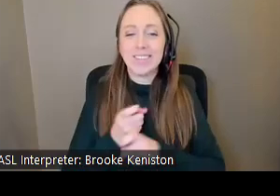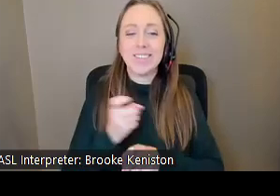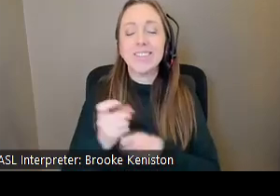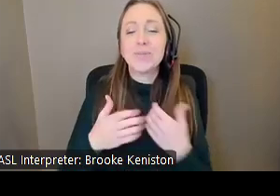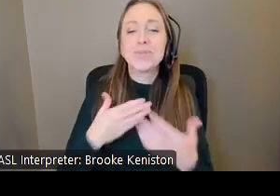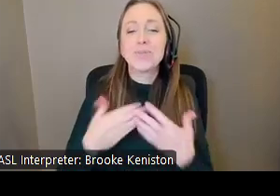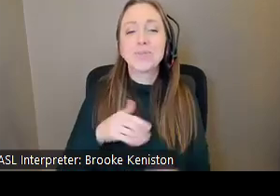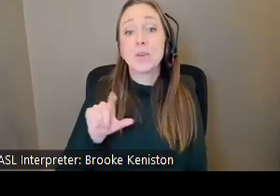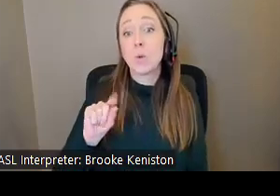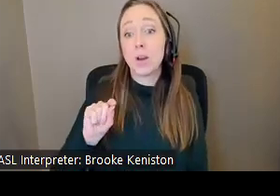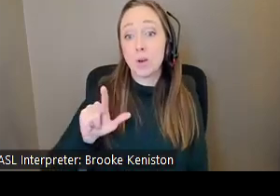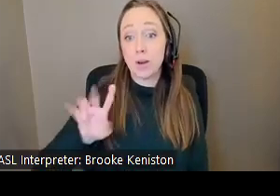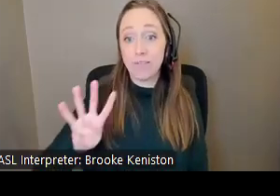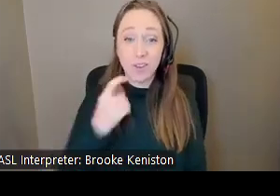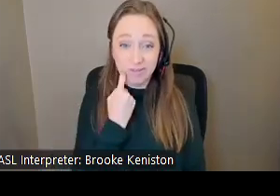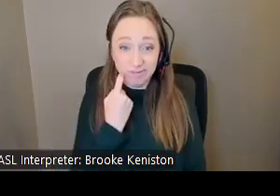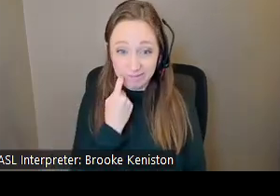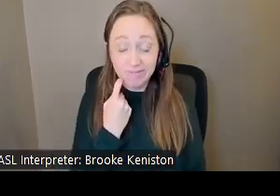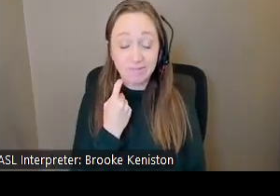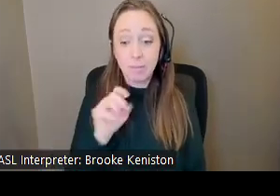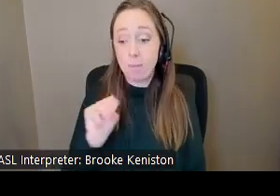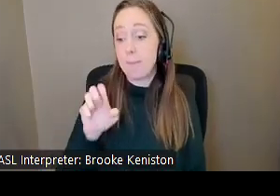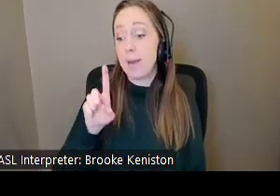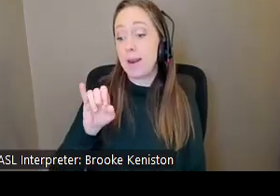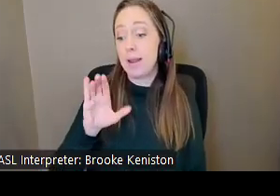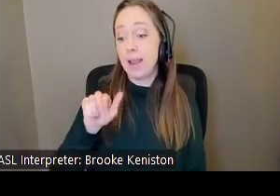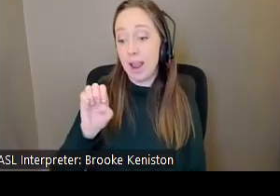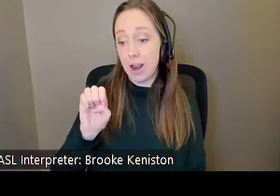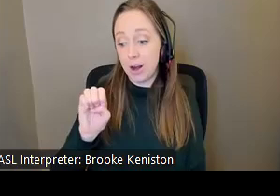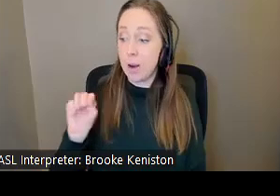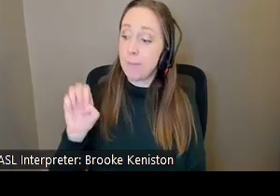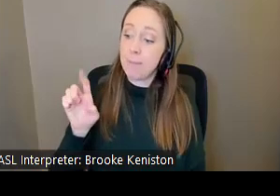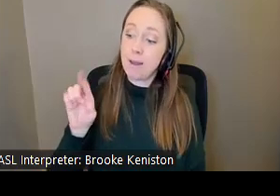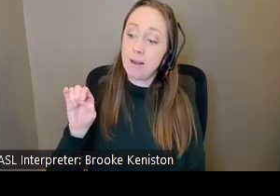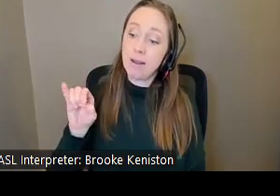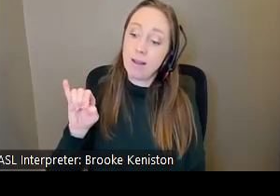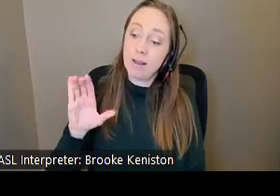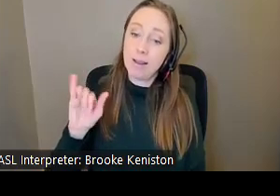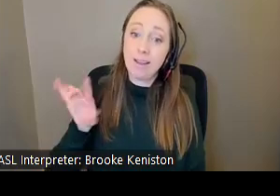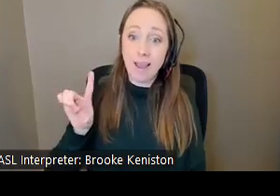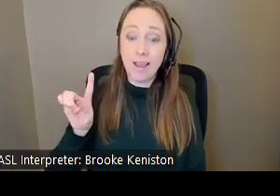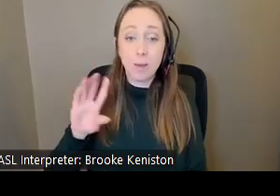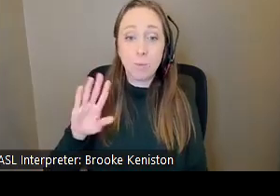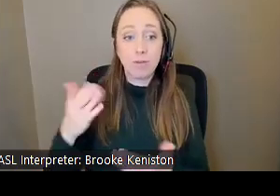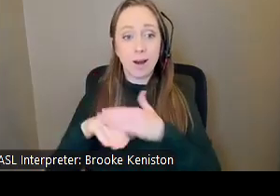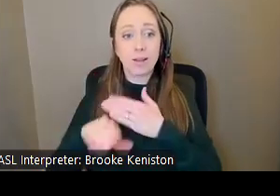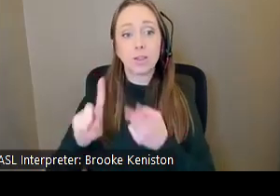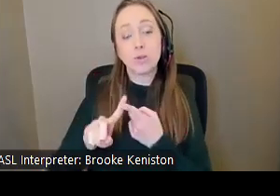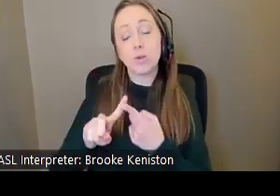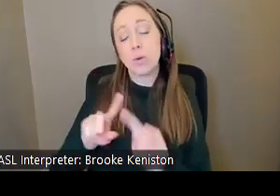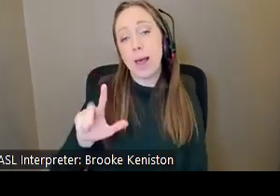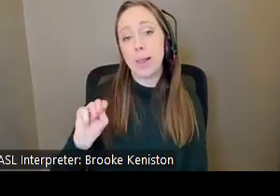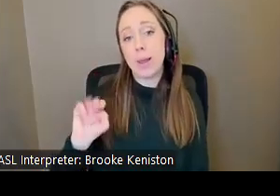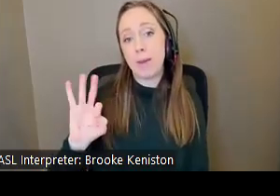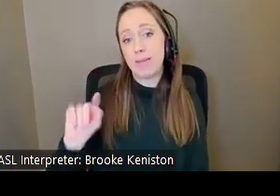So only in 24 we have Medicare and Medicaid access. And I think about the lost years of these